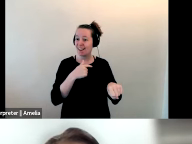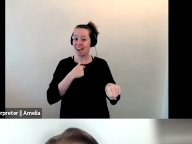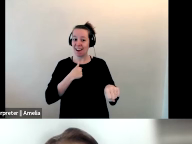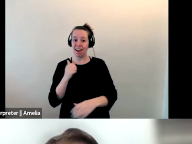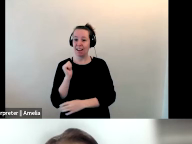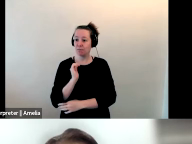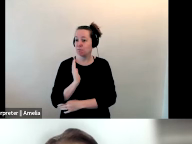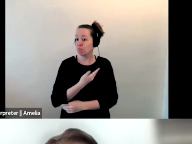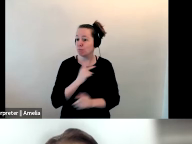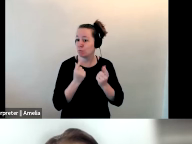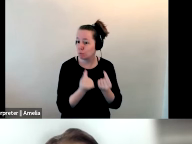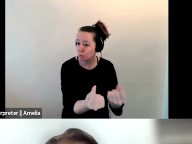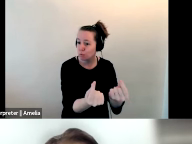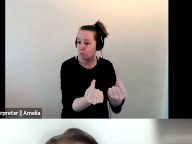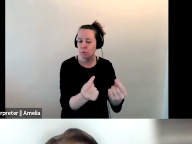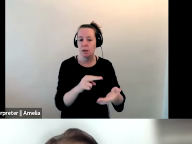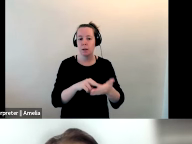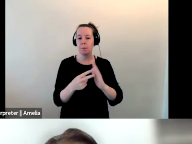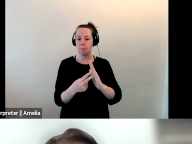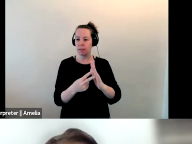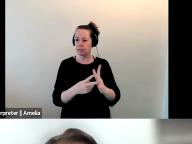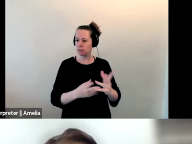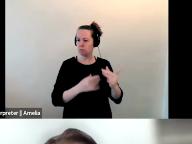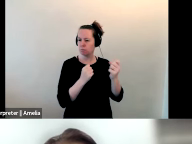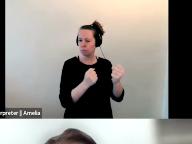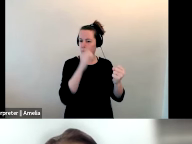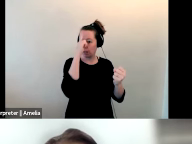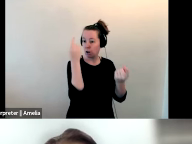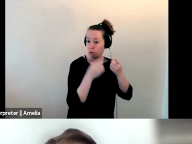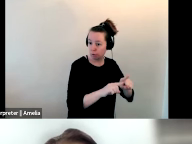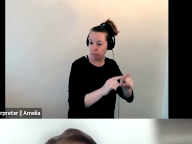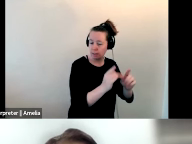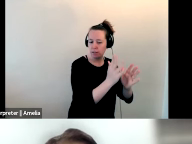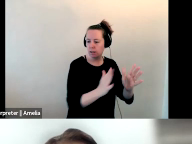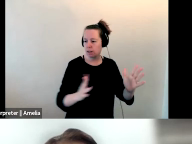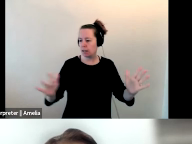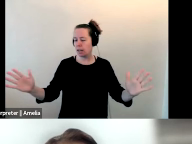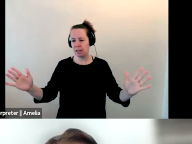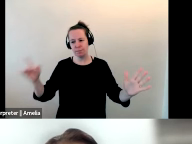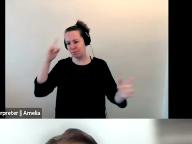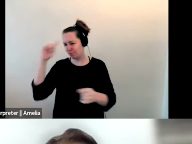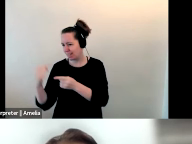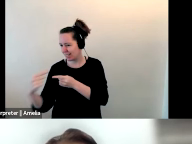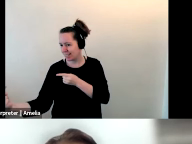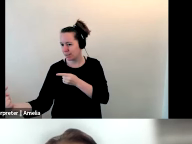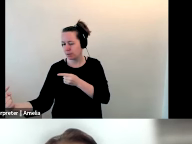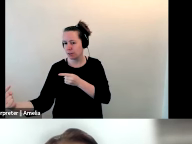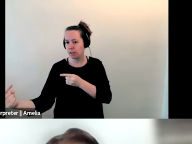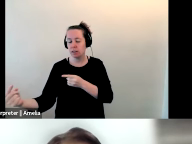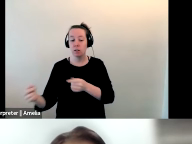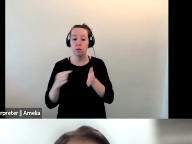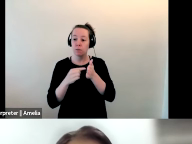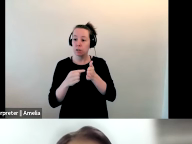or, you can be on that continuum from strongly agree to strongly disagree. So it might say something like, I generally see myself